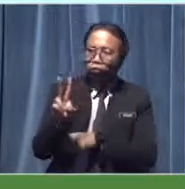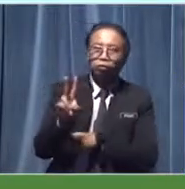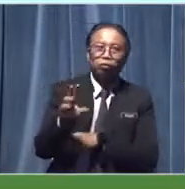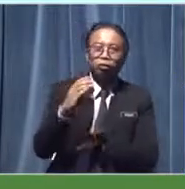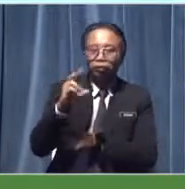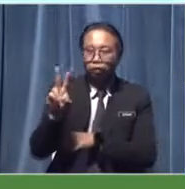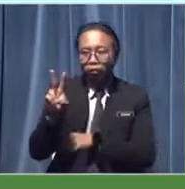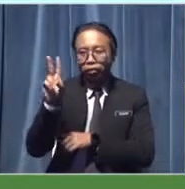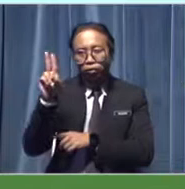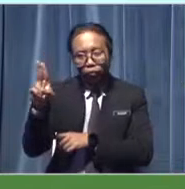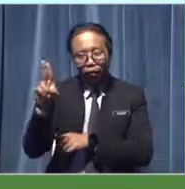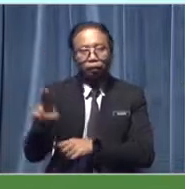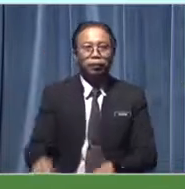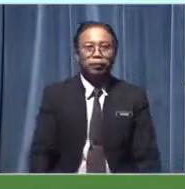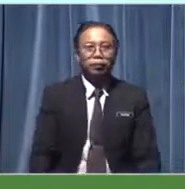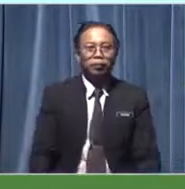square.